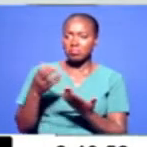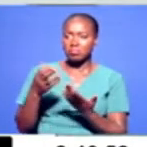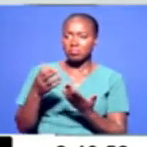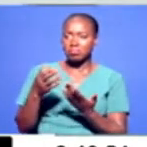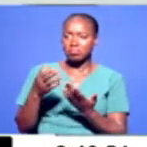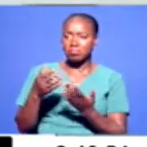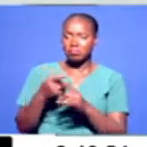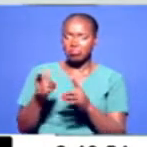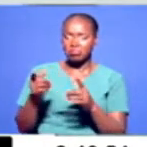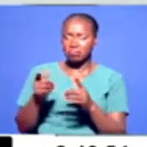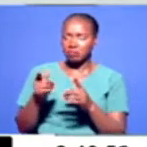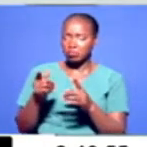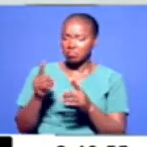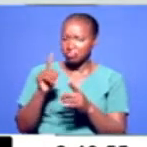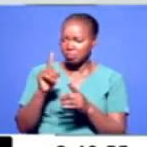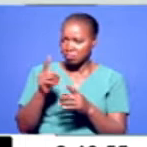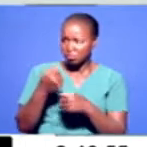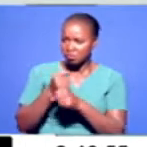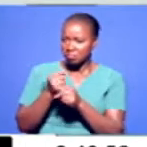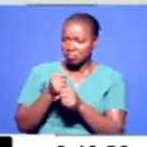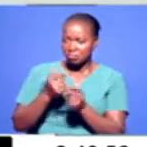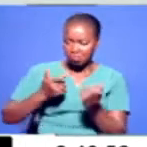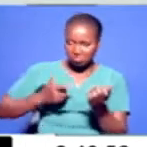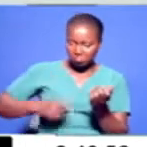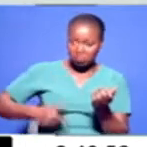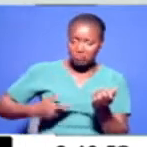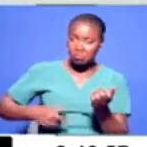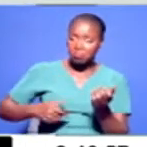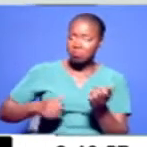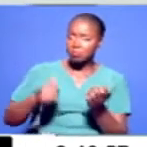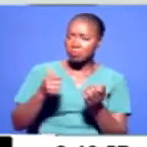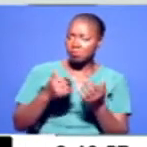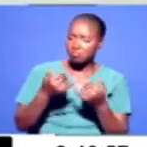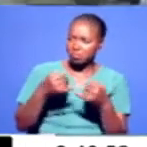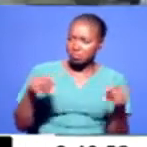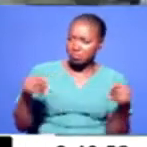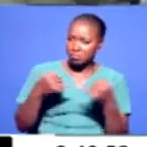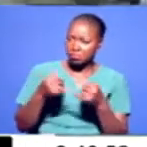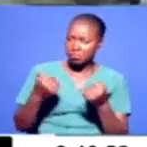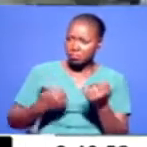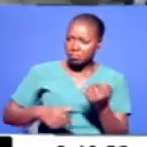Mlamba, known for making guitars, can repair any stringed instrument.